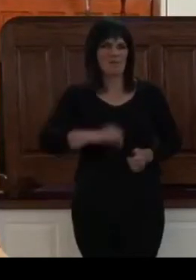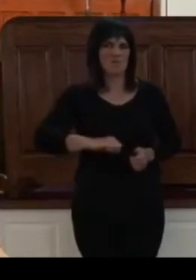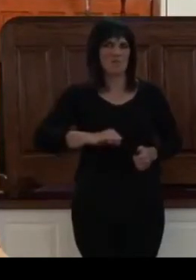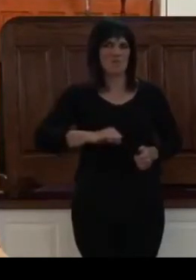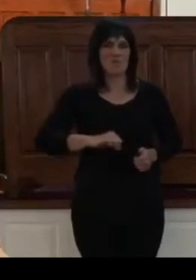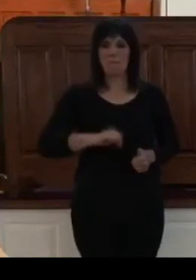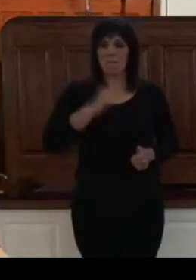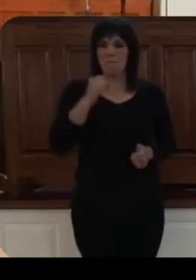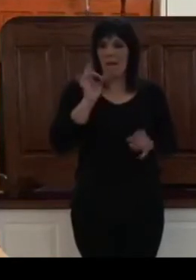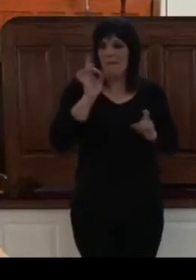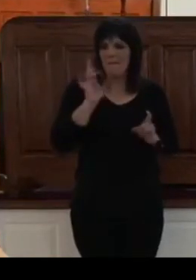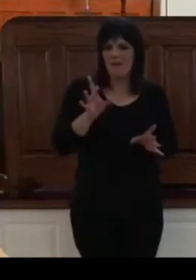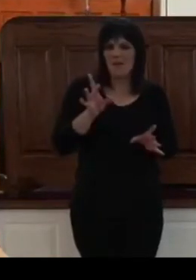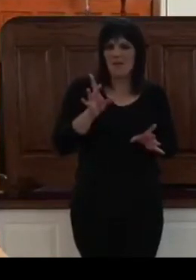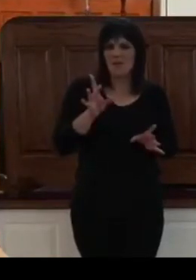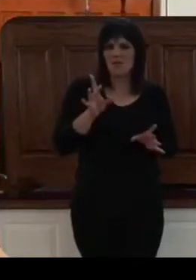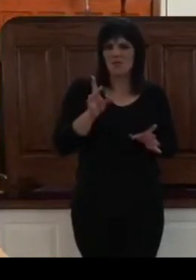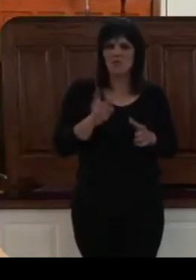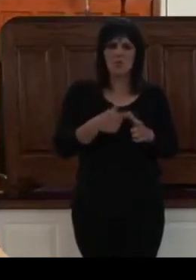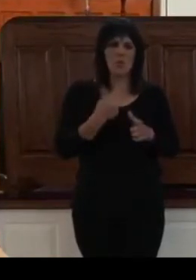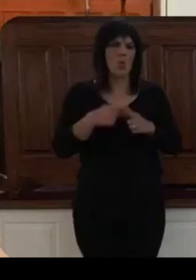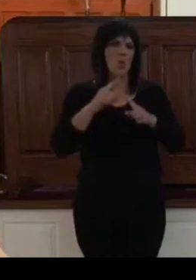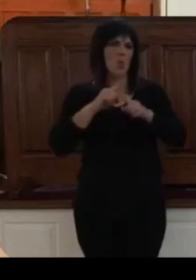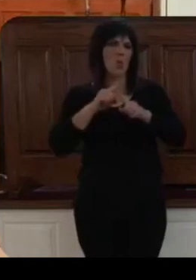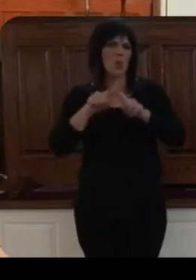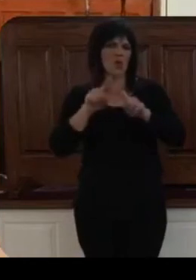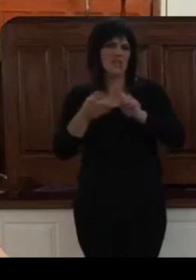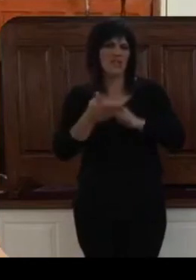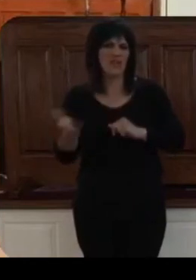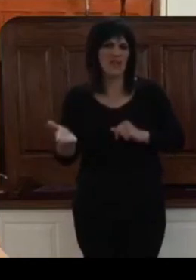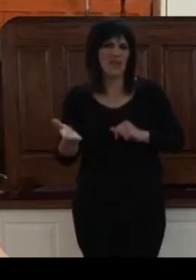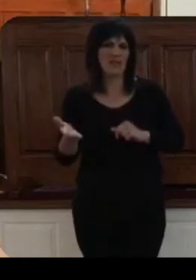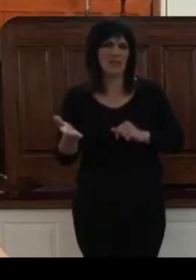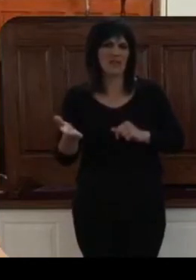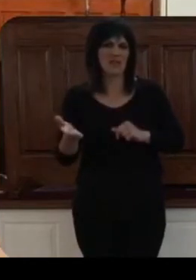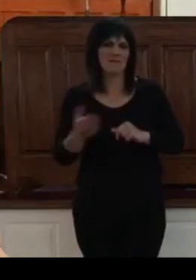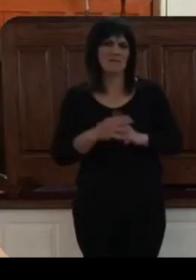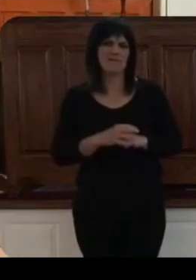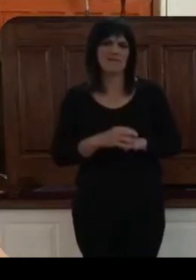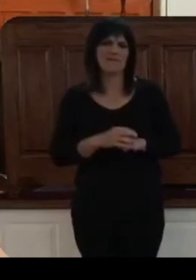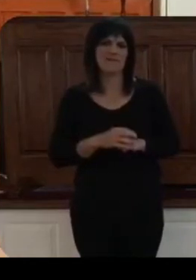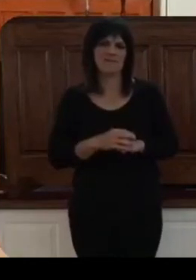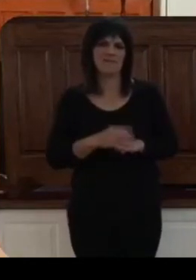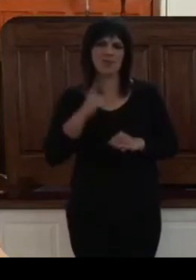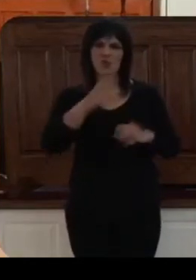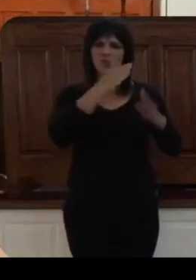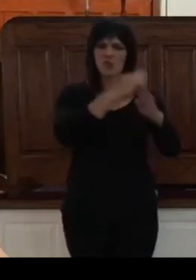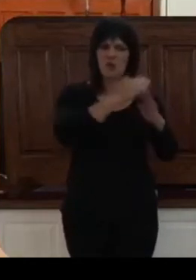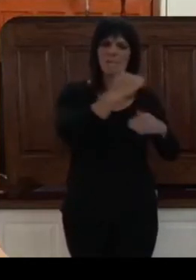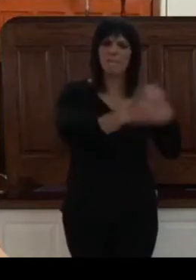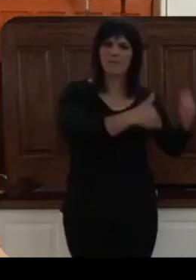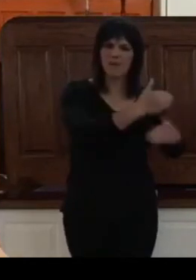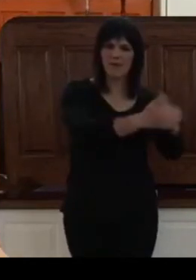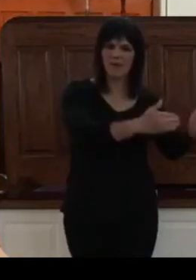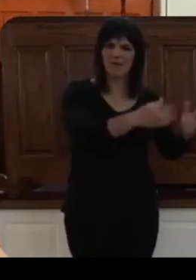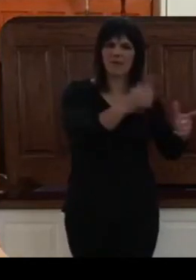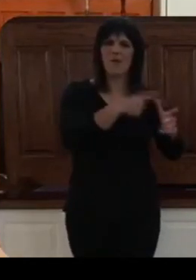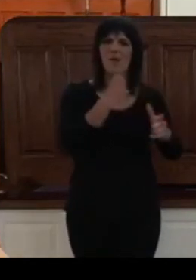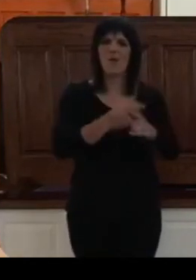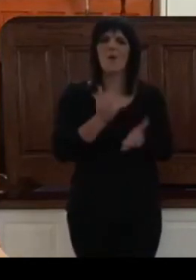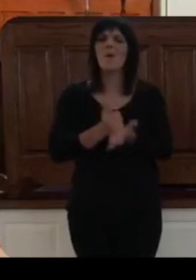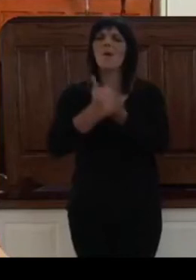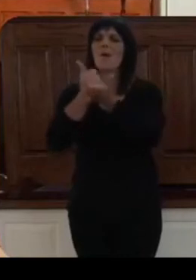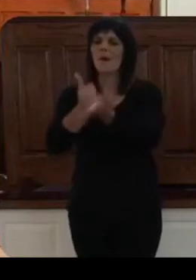few. Maybe it's something else. Are we filling holes or are we making holes? Are we hindering progress or are we helping